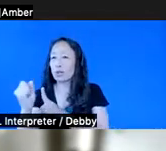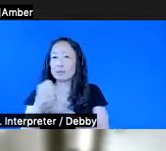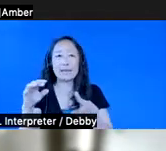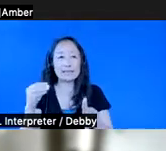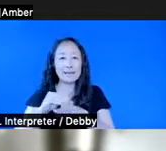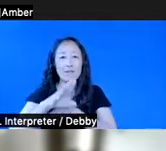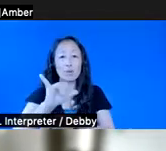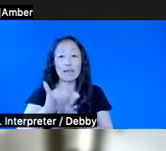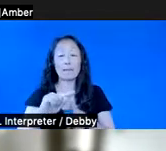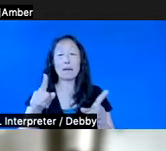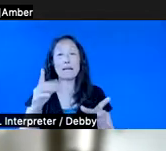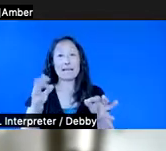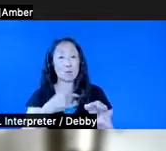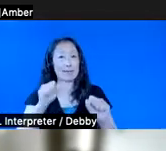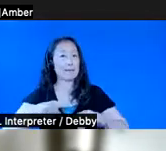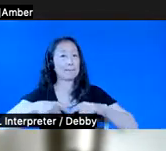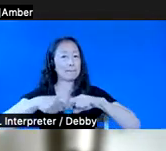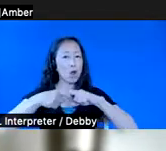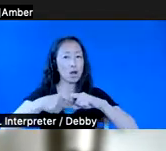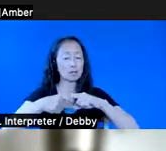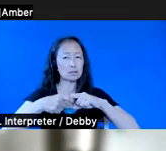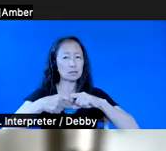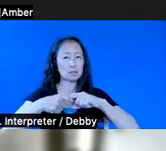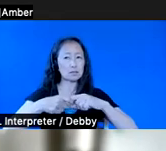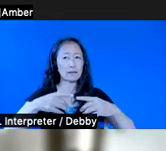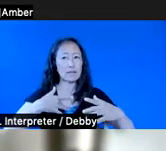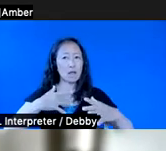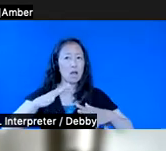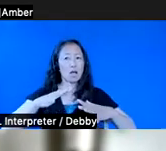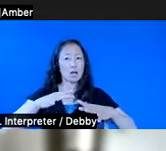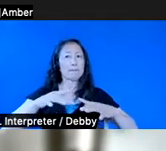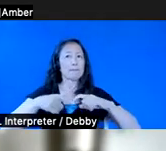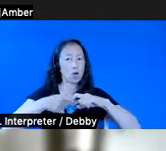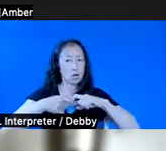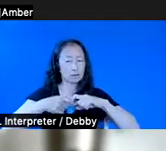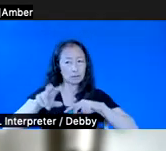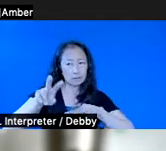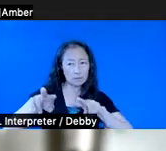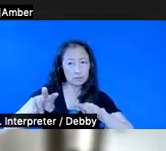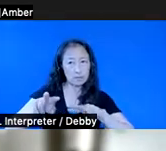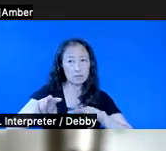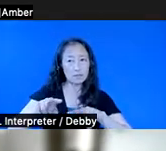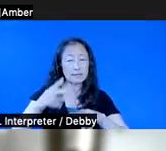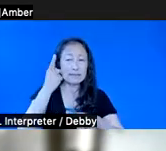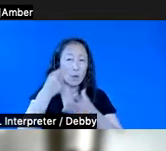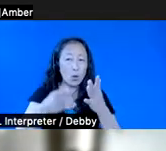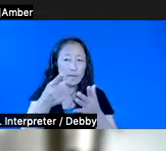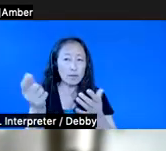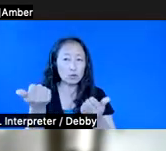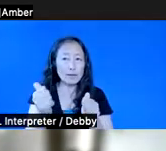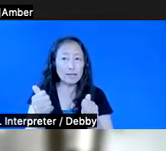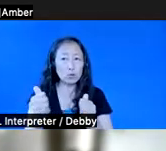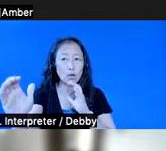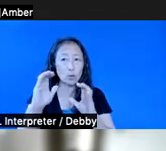what they're really trying to communicate and what do we have to learn about ourselves. I think back to when we had